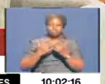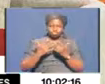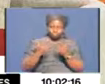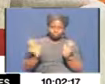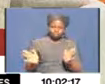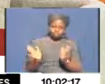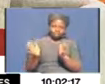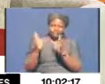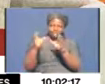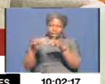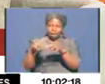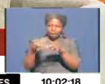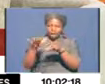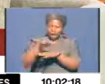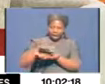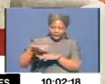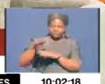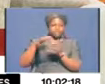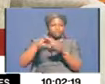that they work as one unit.